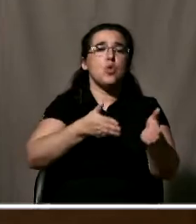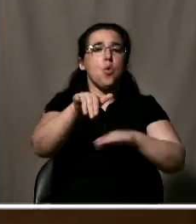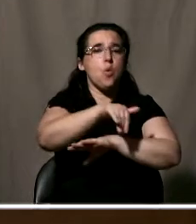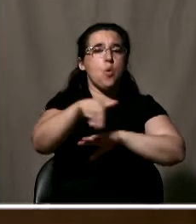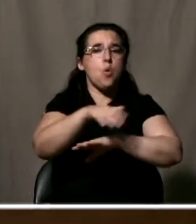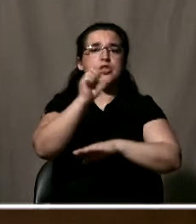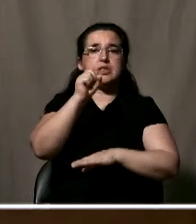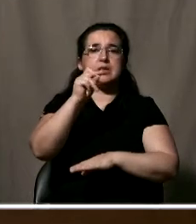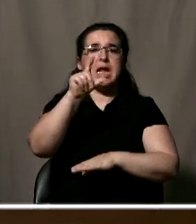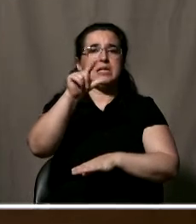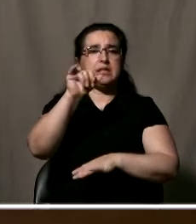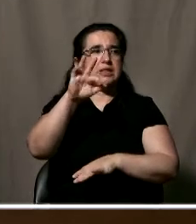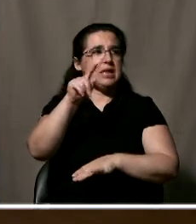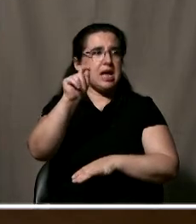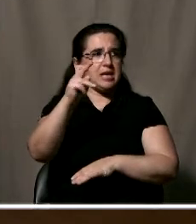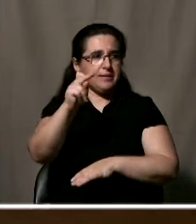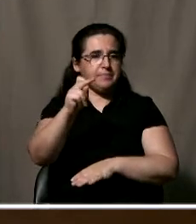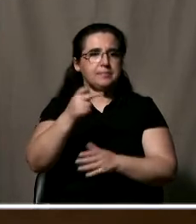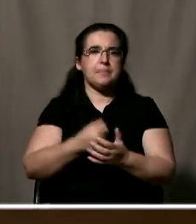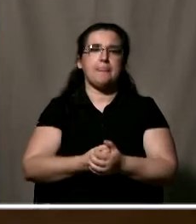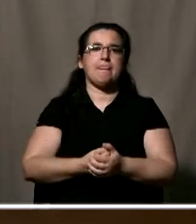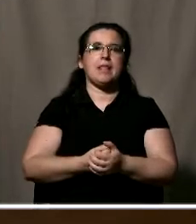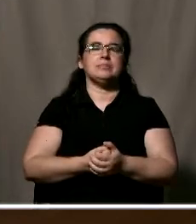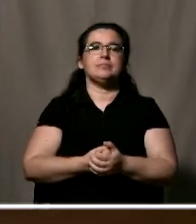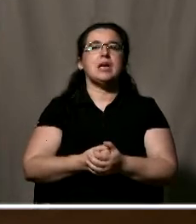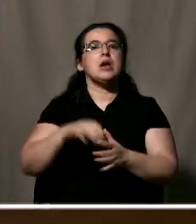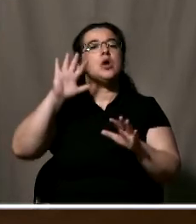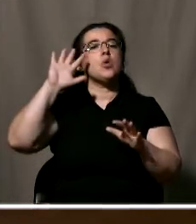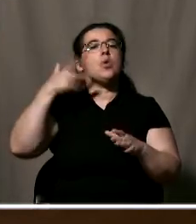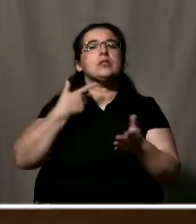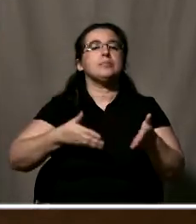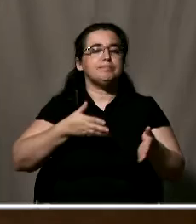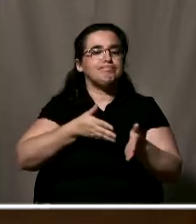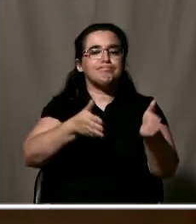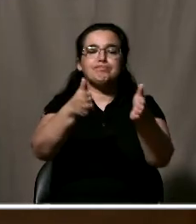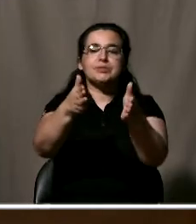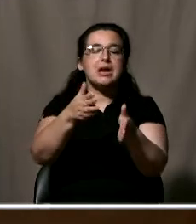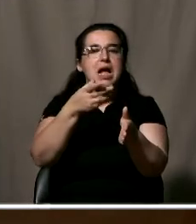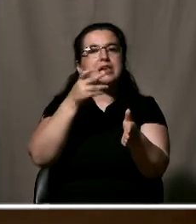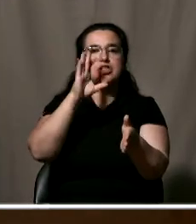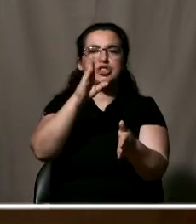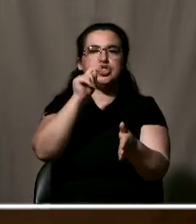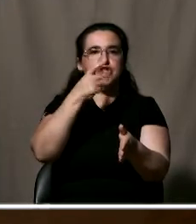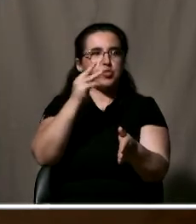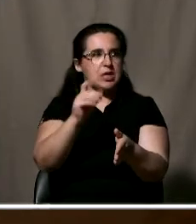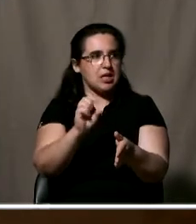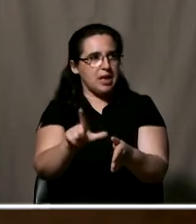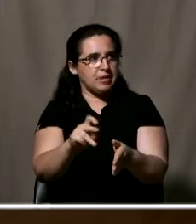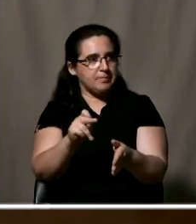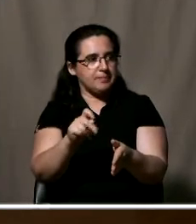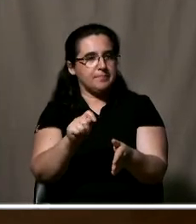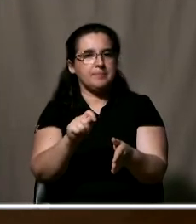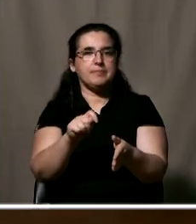Galileia, when we tread the cobblestone streets of Jerusalem, quando ele andava pelos passeios de Jerusalém, when we walk with Jesus